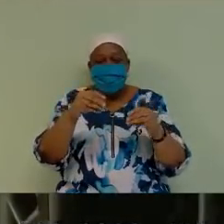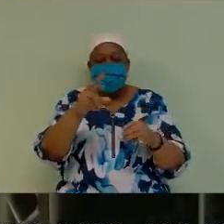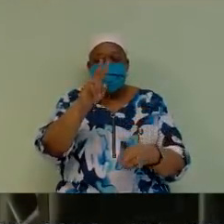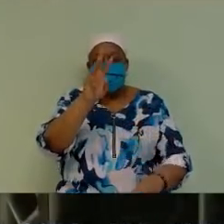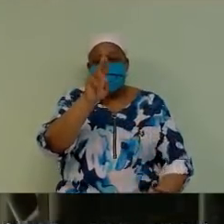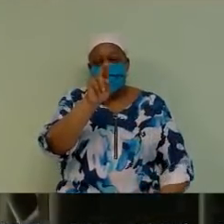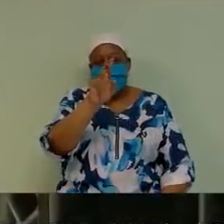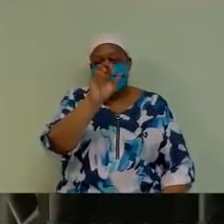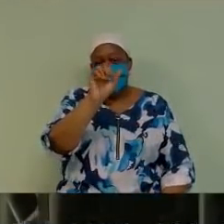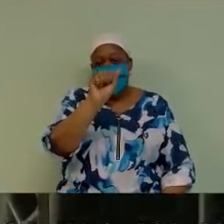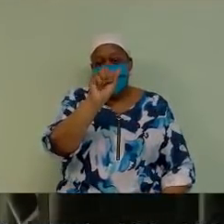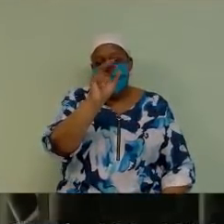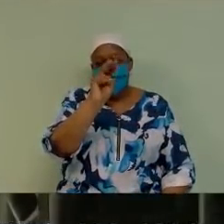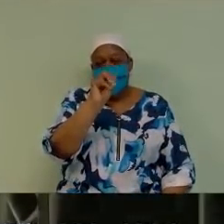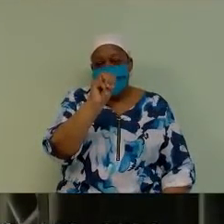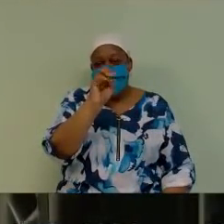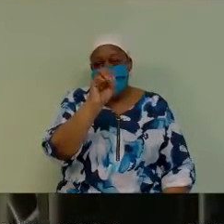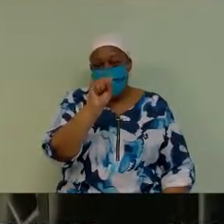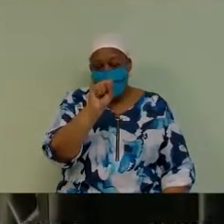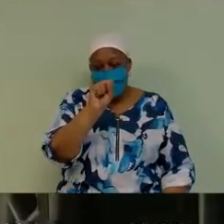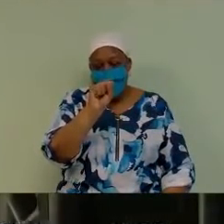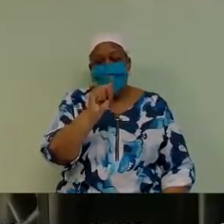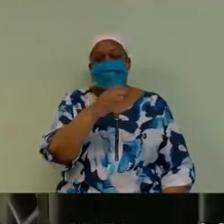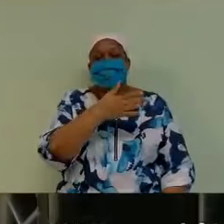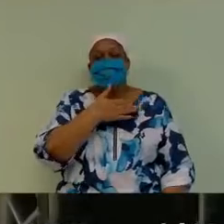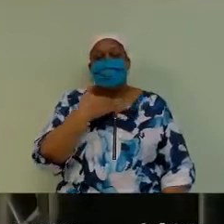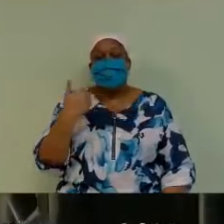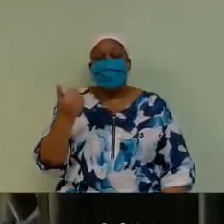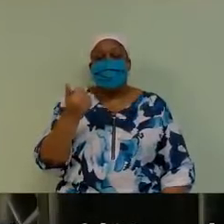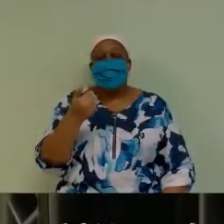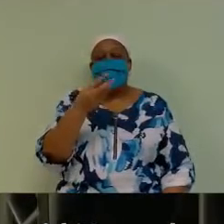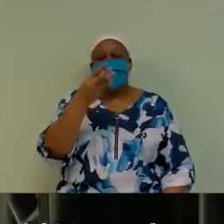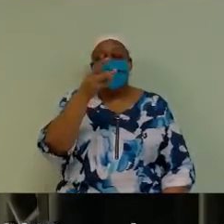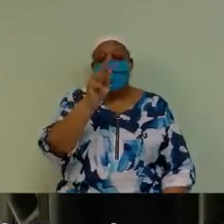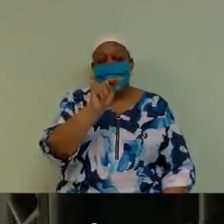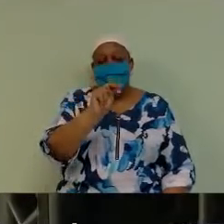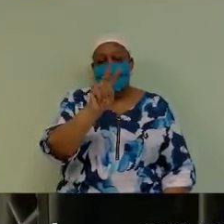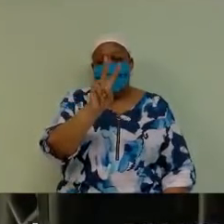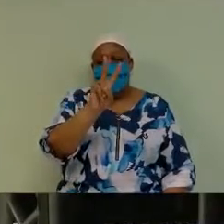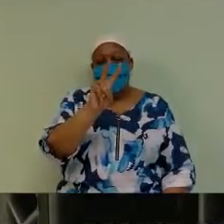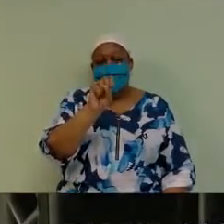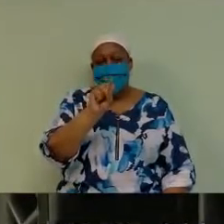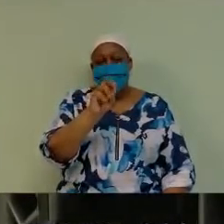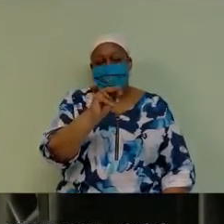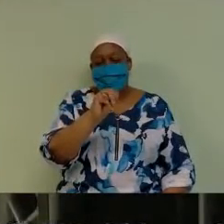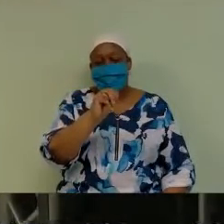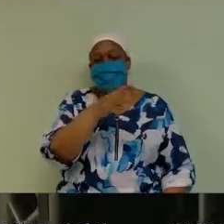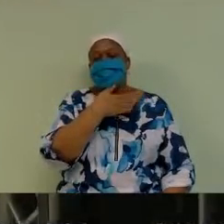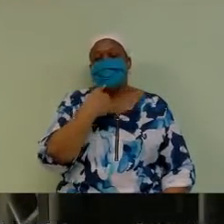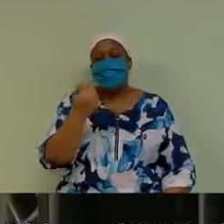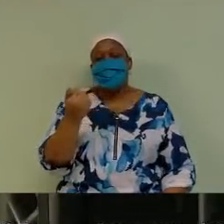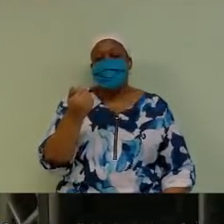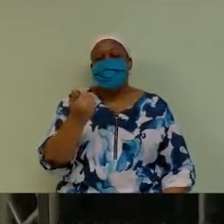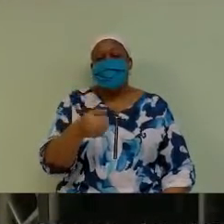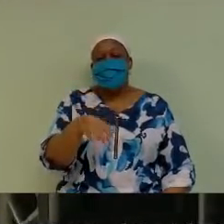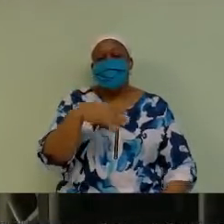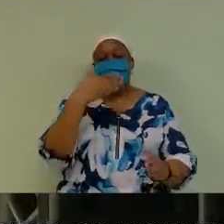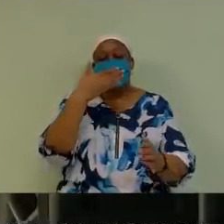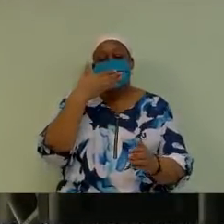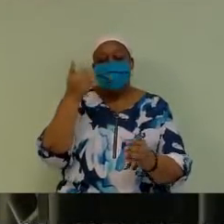divisions of Rams at Camps, the Bay Road, and Bird Rock, and I visit all of them from time to time. Best Buy has two